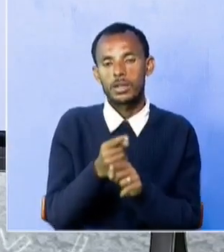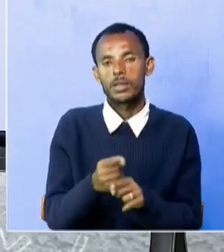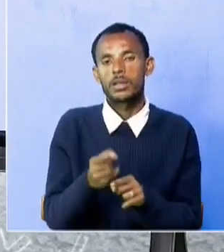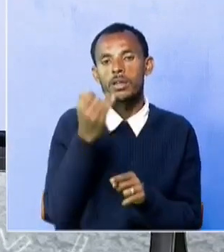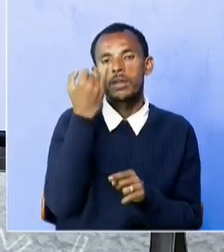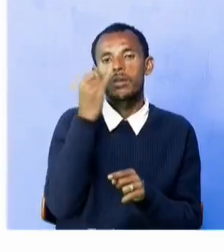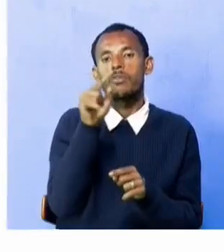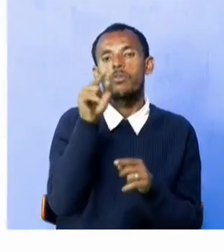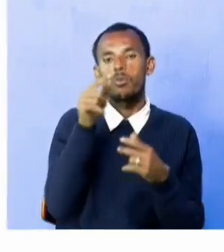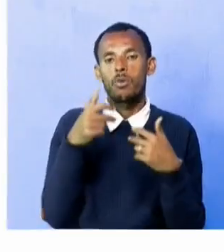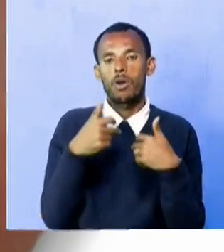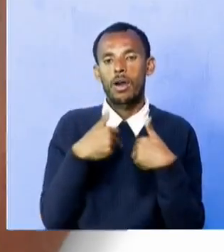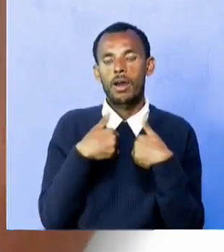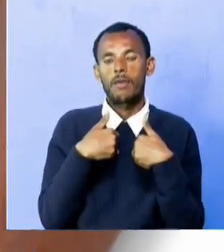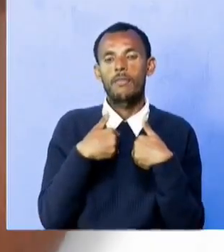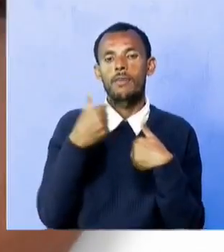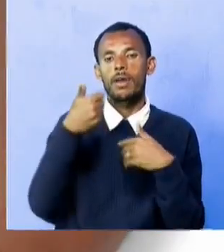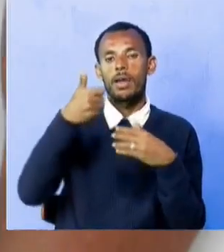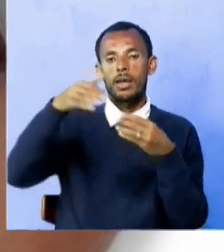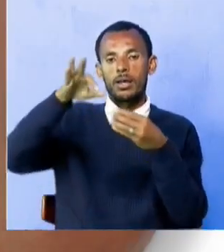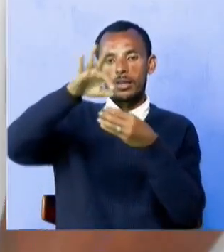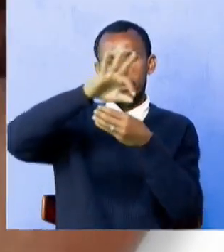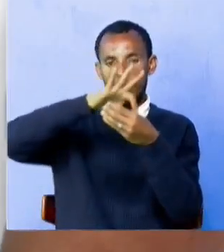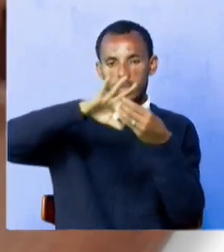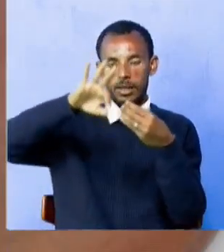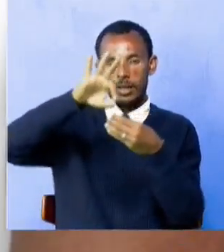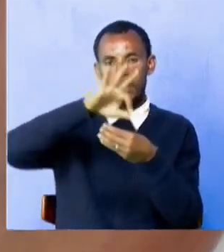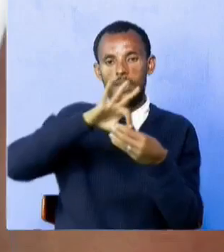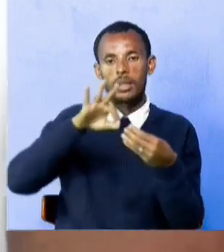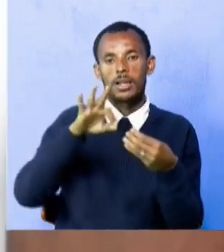if you have a circle,